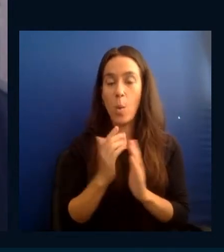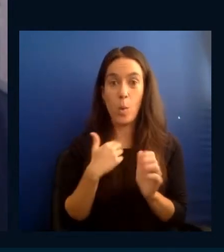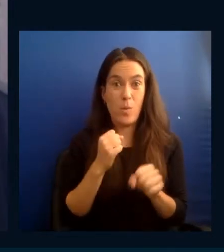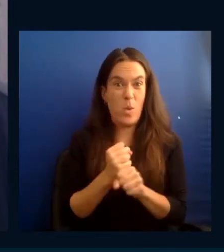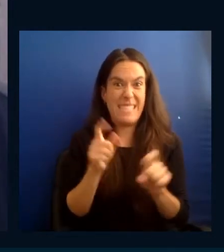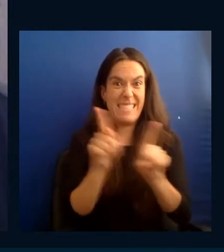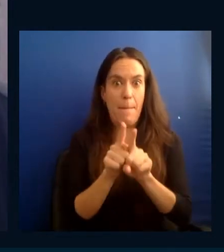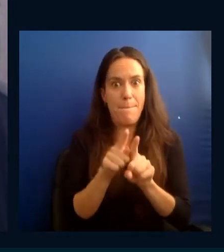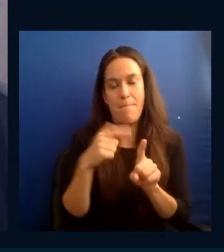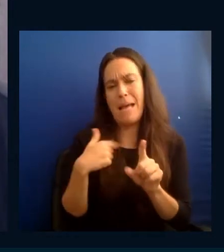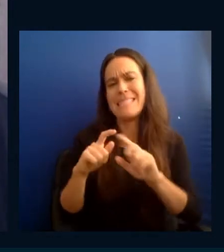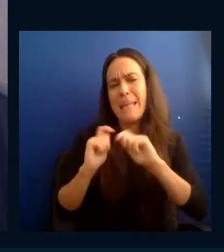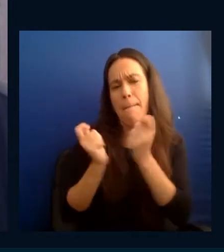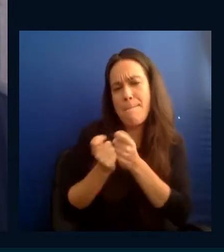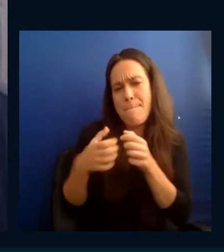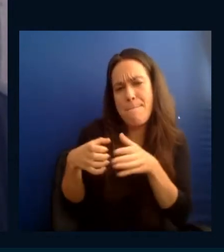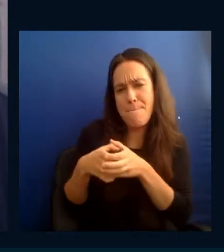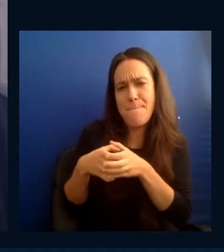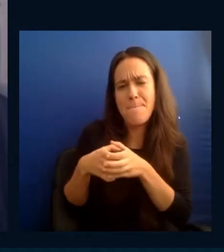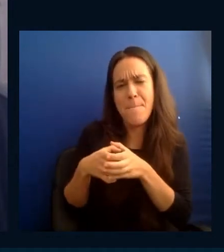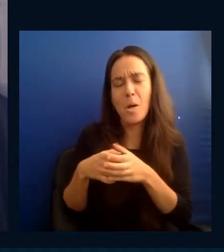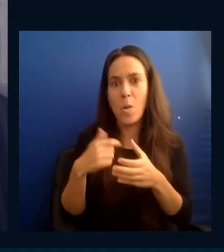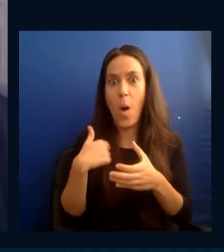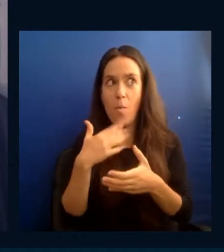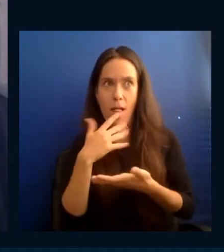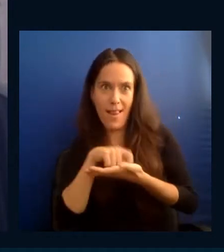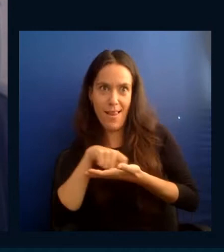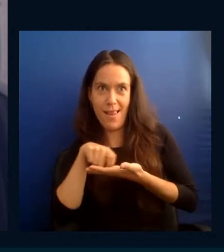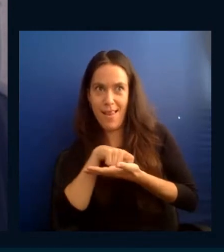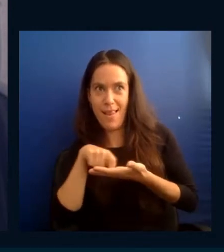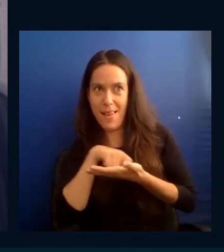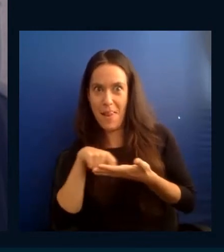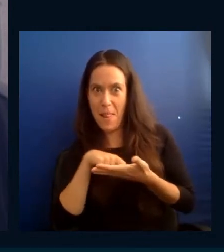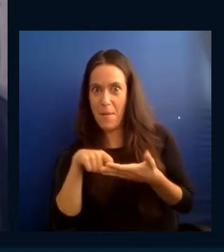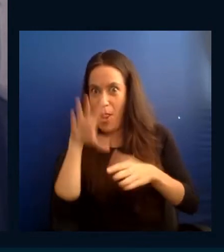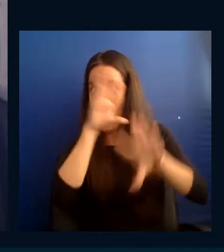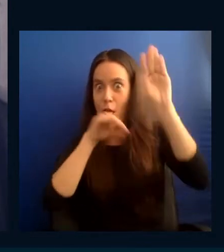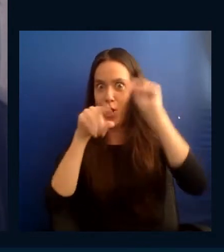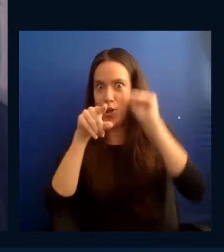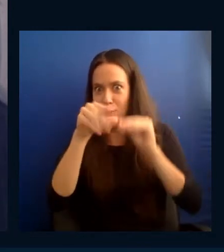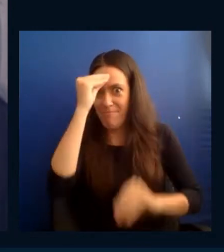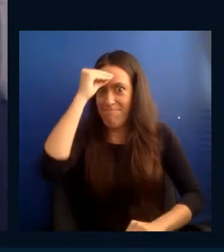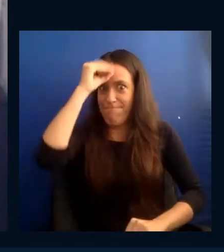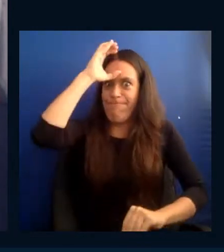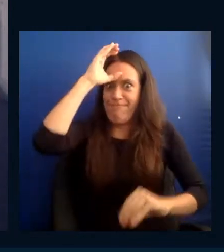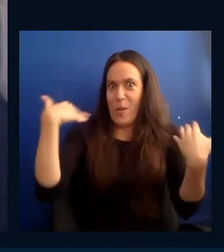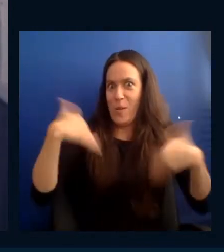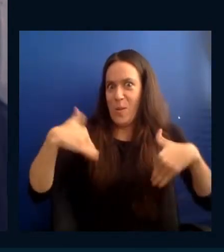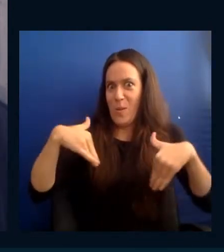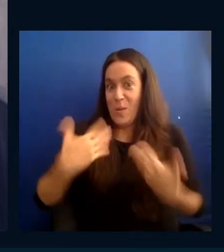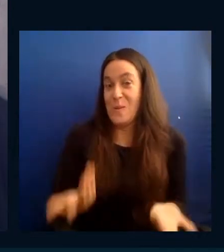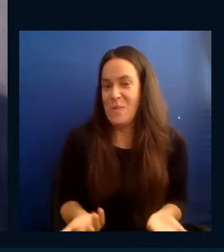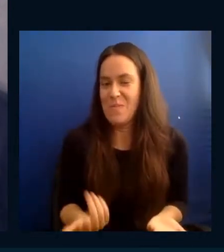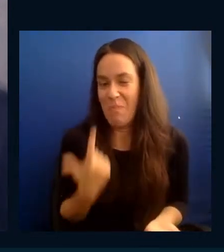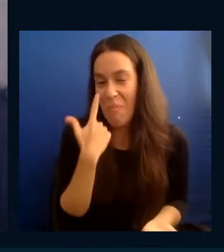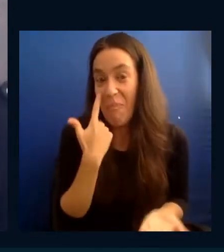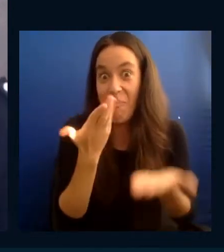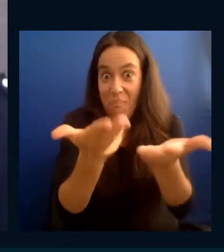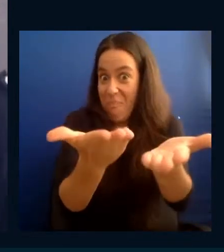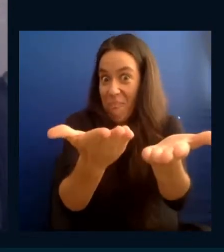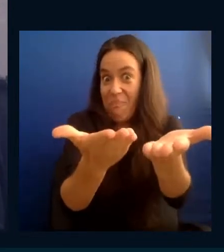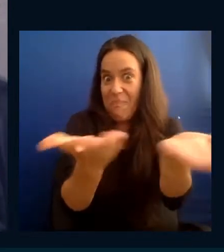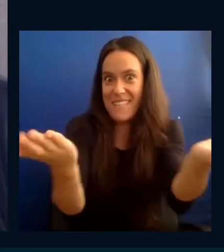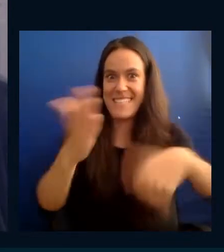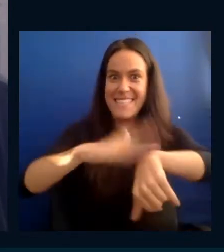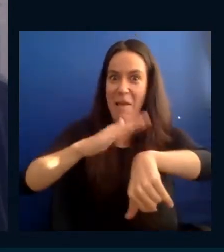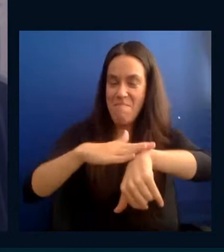Well, me and my team. Cool. And I want to learn some tricks from the master. So I think the floor is yours.